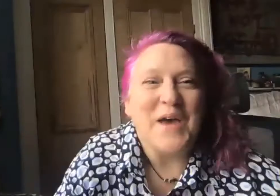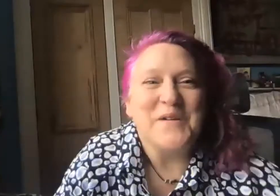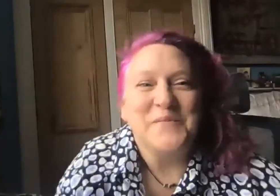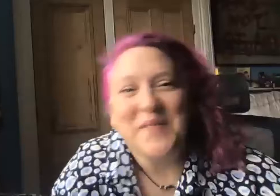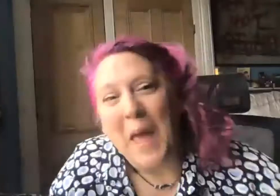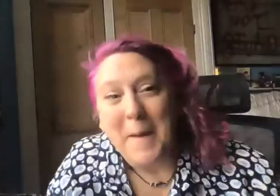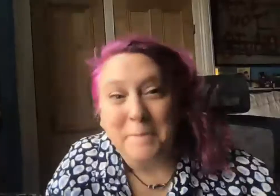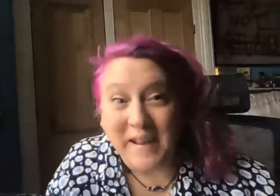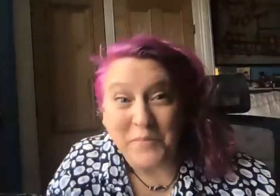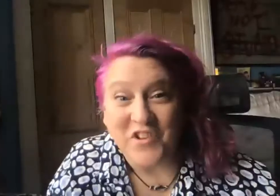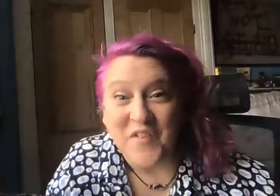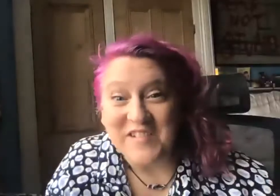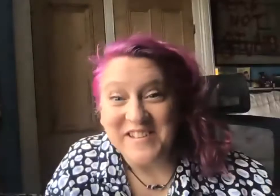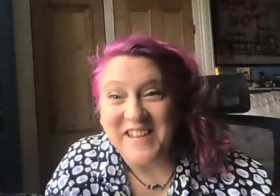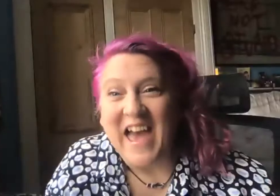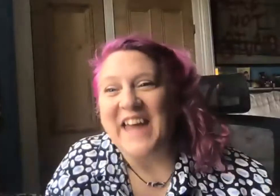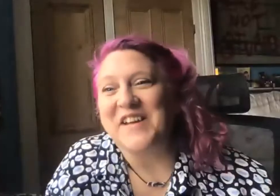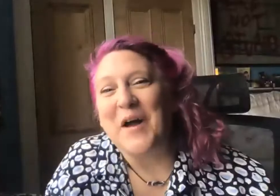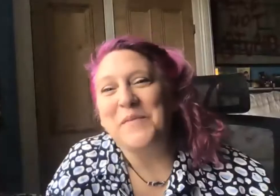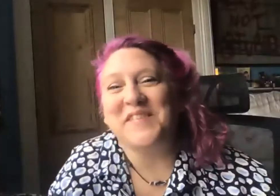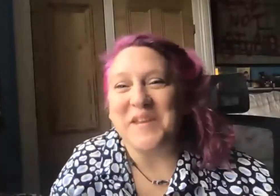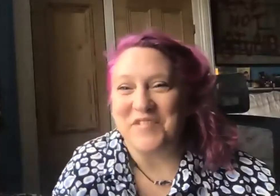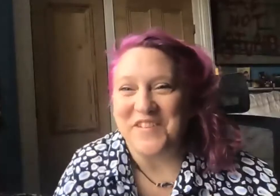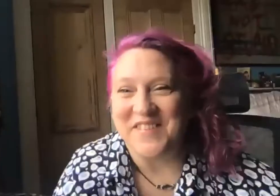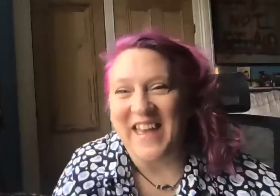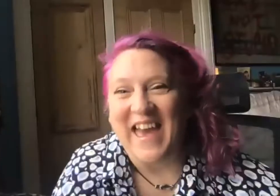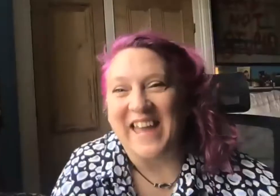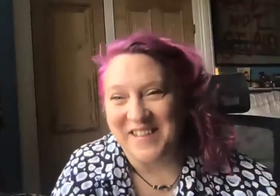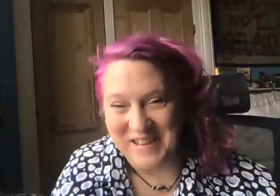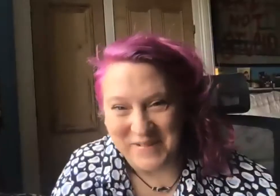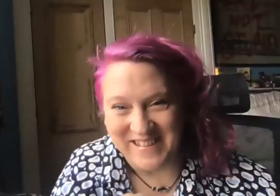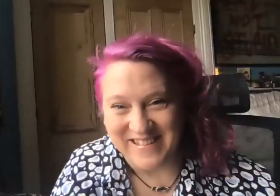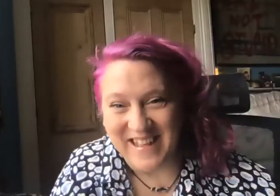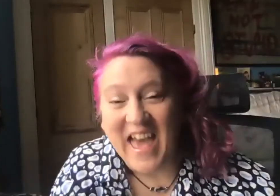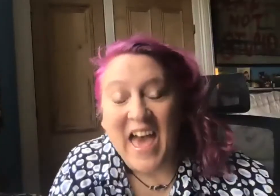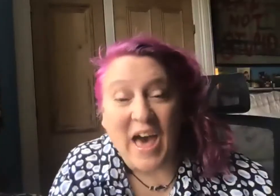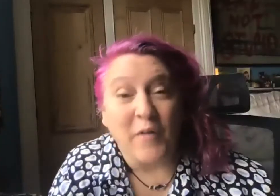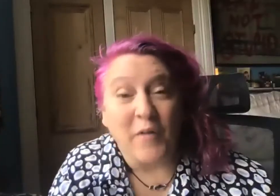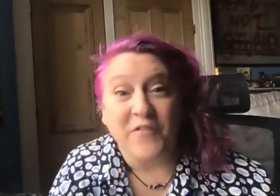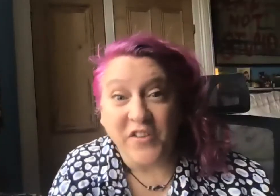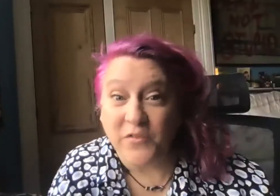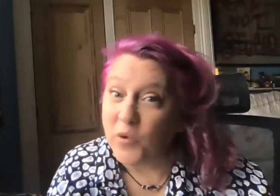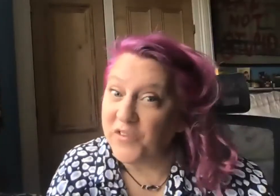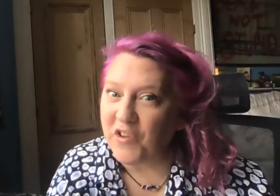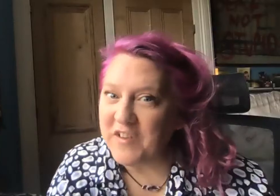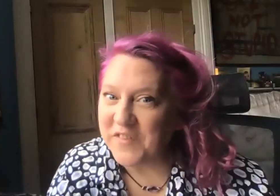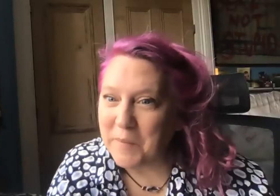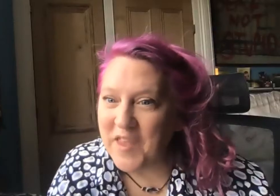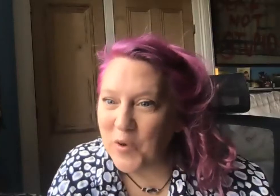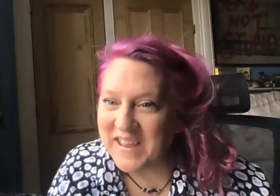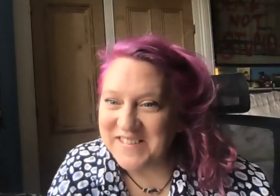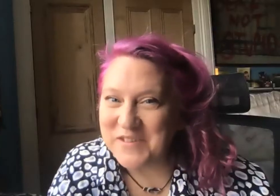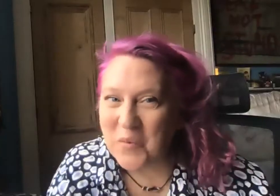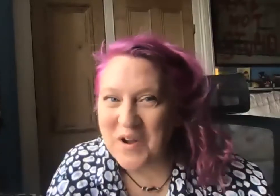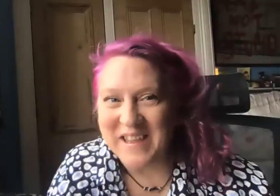Hello, my name's Jo Berendt and I'm Senior Producer at Unlimited. First of all, sorry for some of